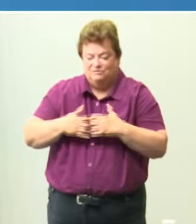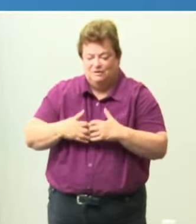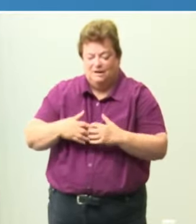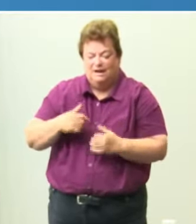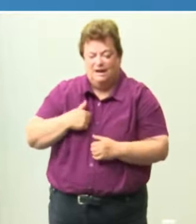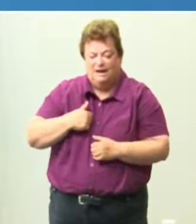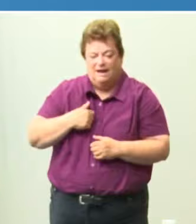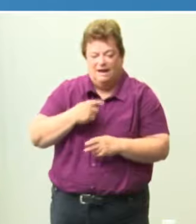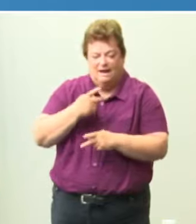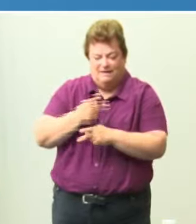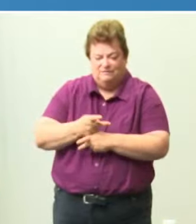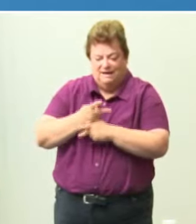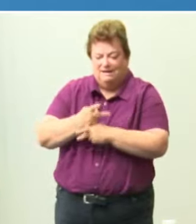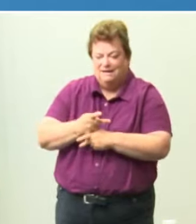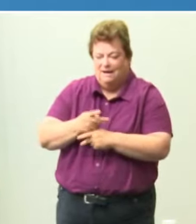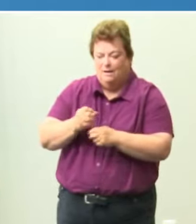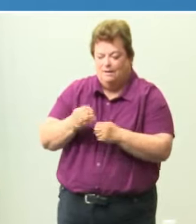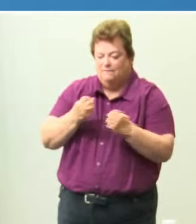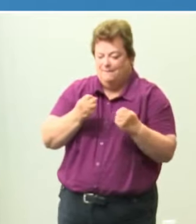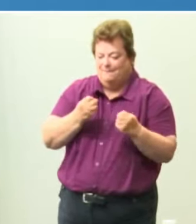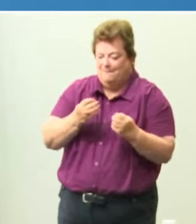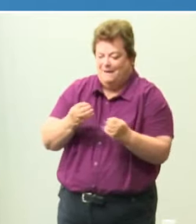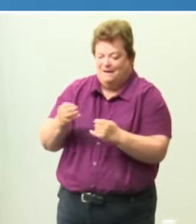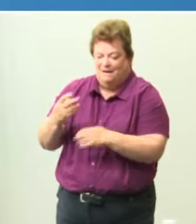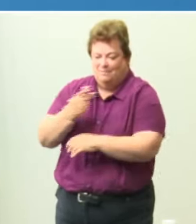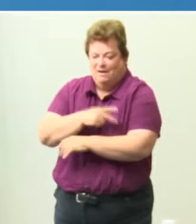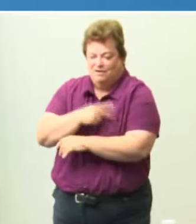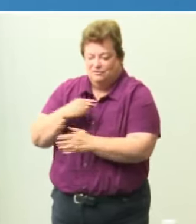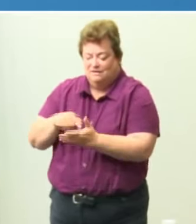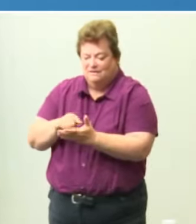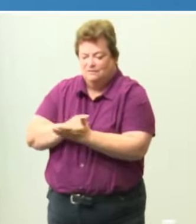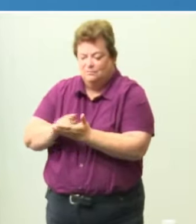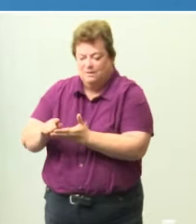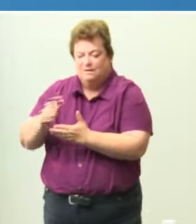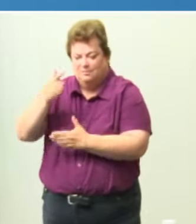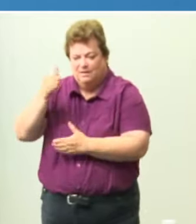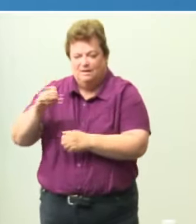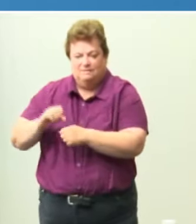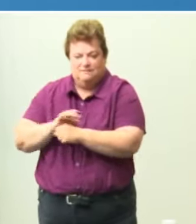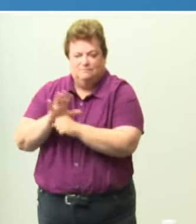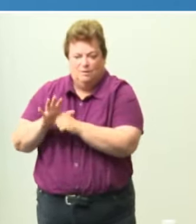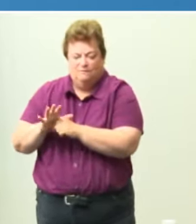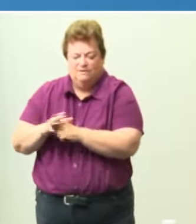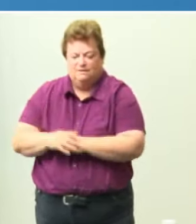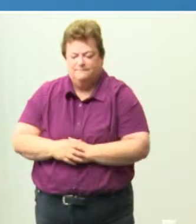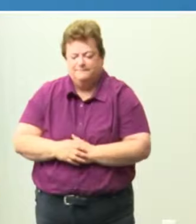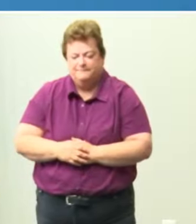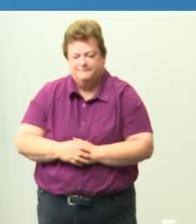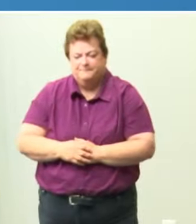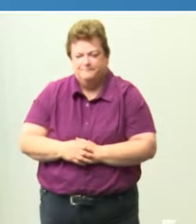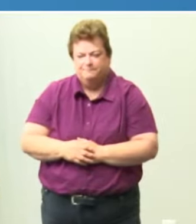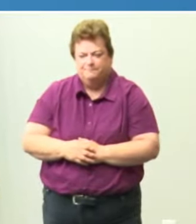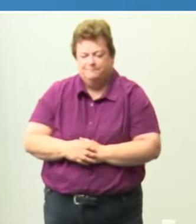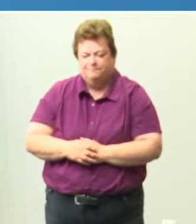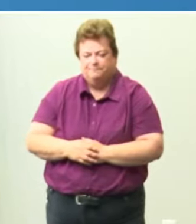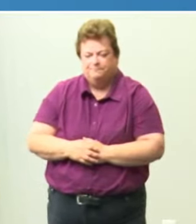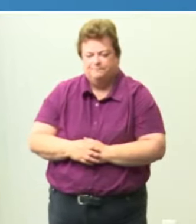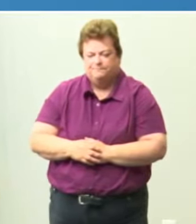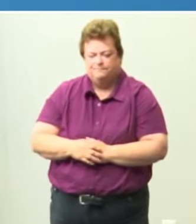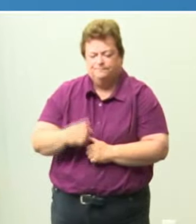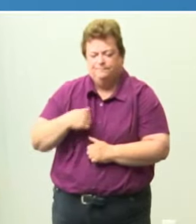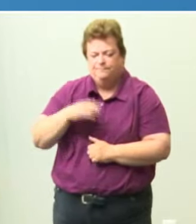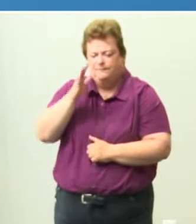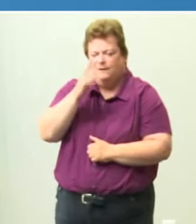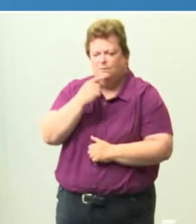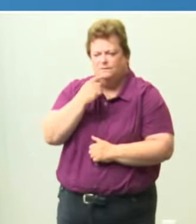in the ICU than I have for a long time as well because of COVID-19. And so I would